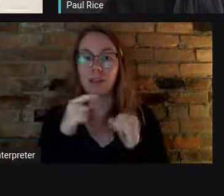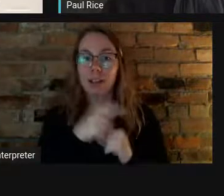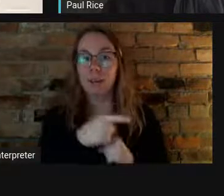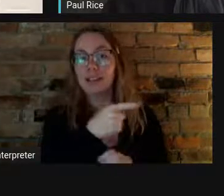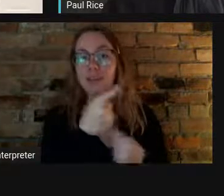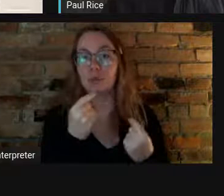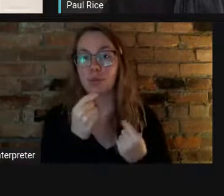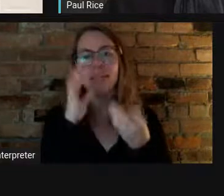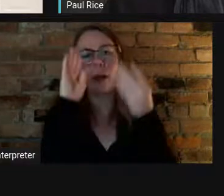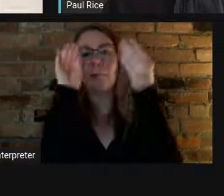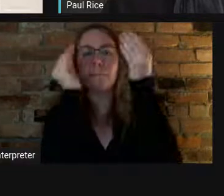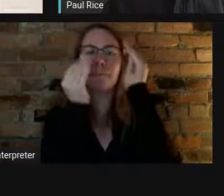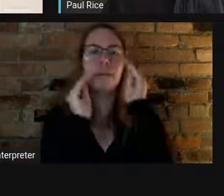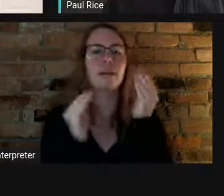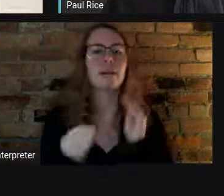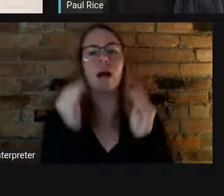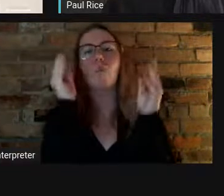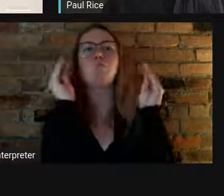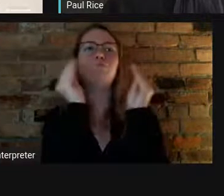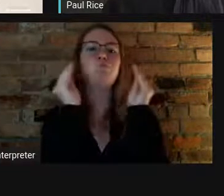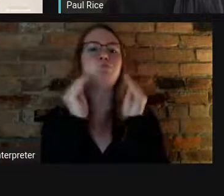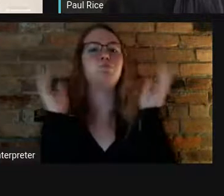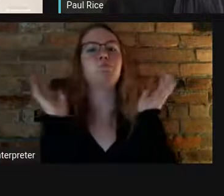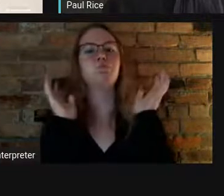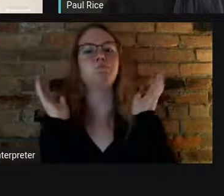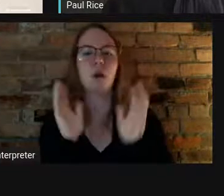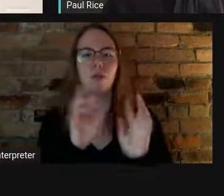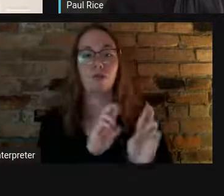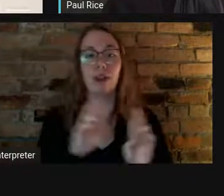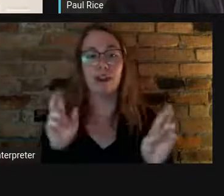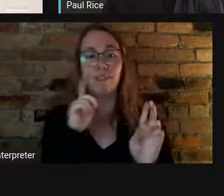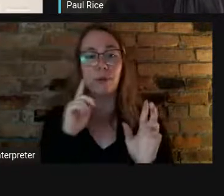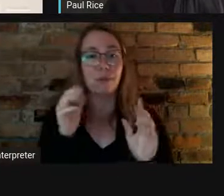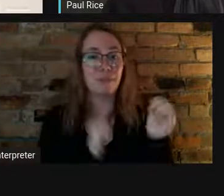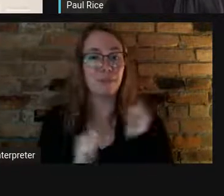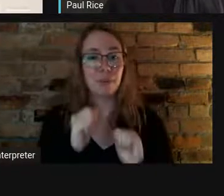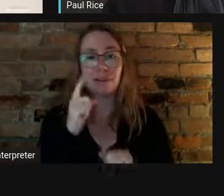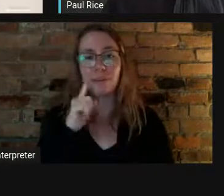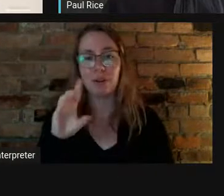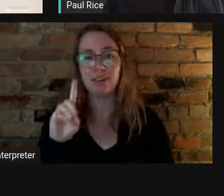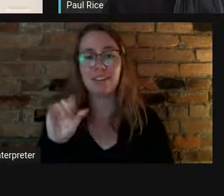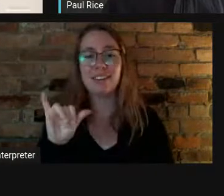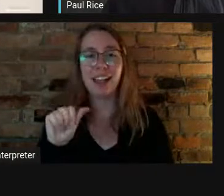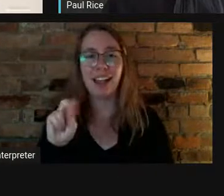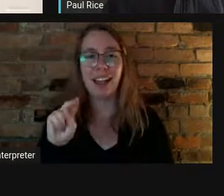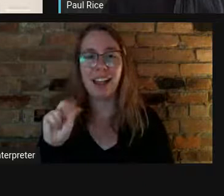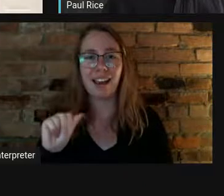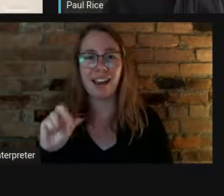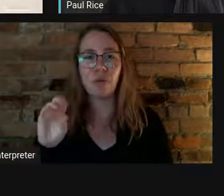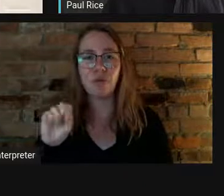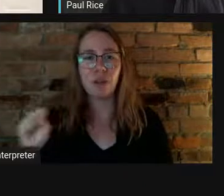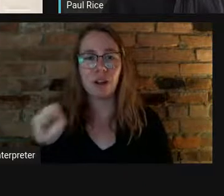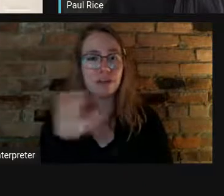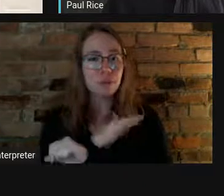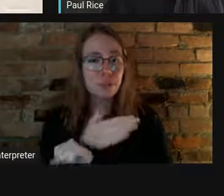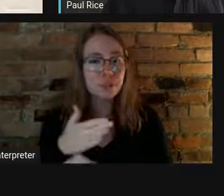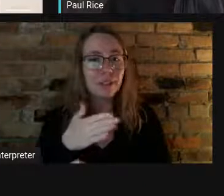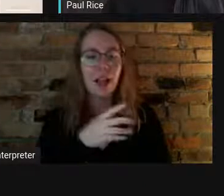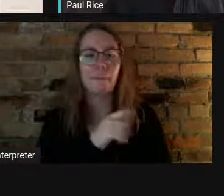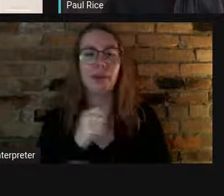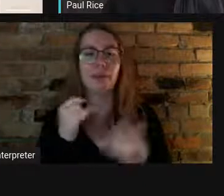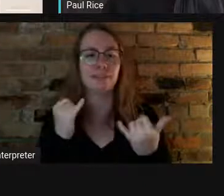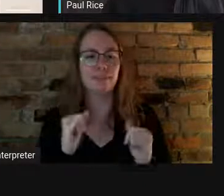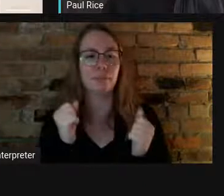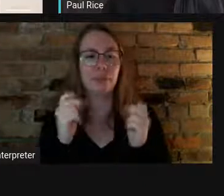makeup, ready to perform, you know, Diana Ross song. But it's also something that's very essential to a lot of people and part of their coming